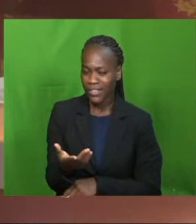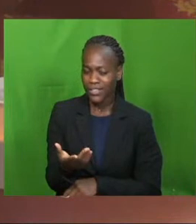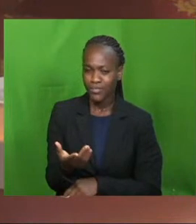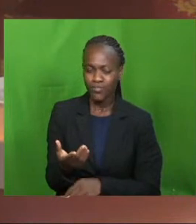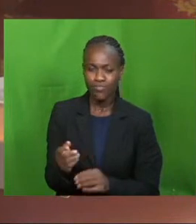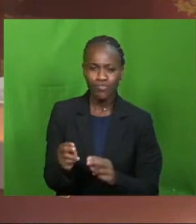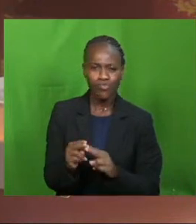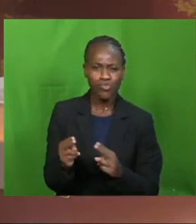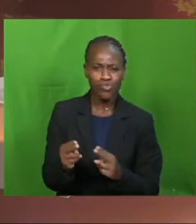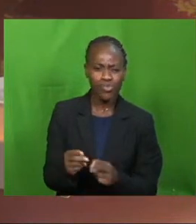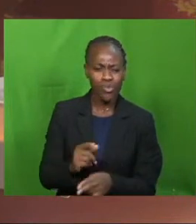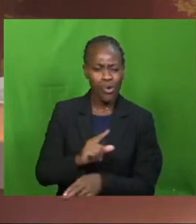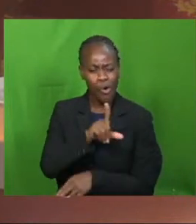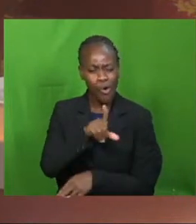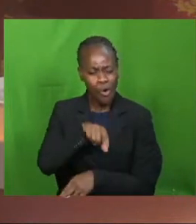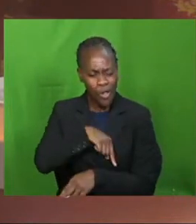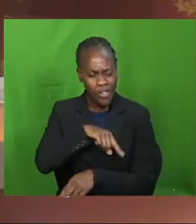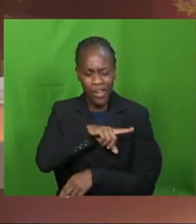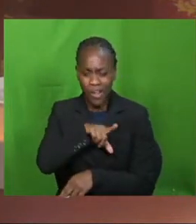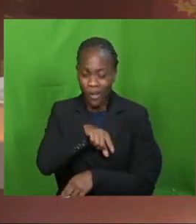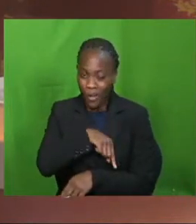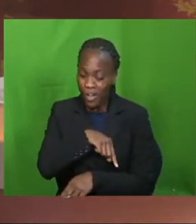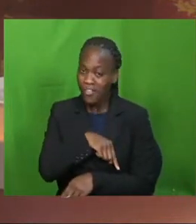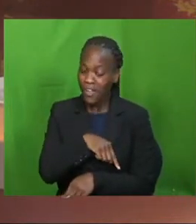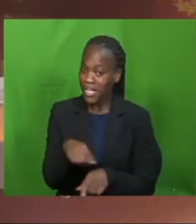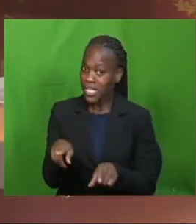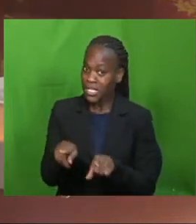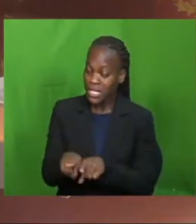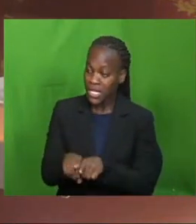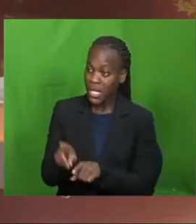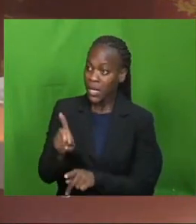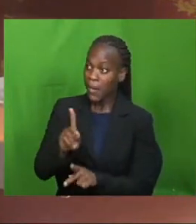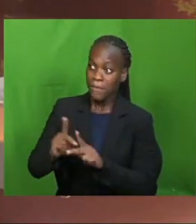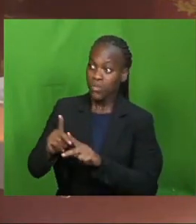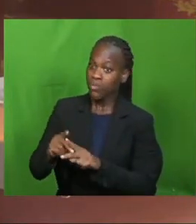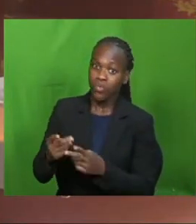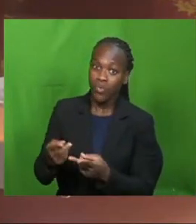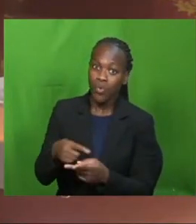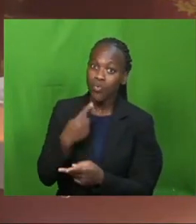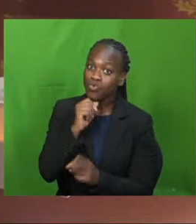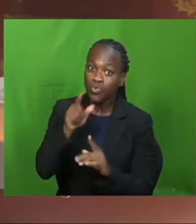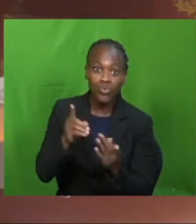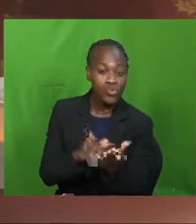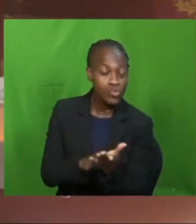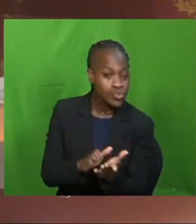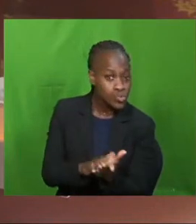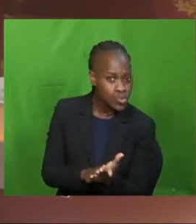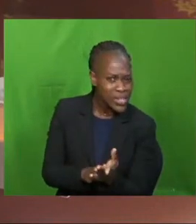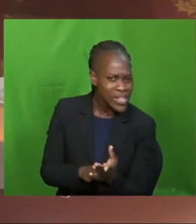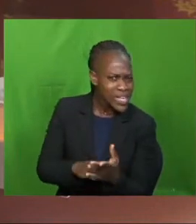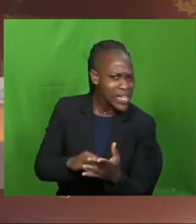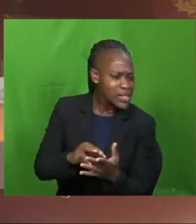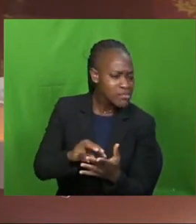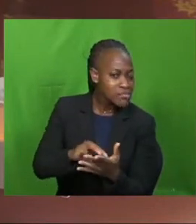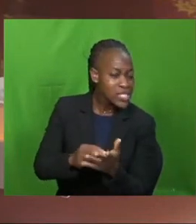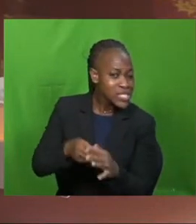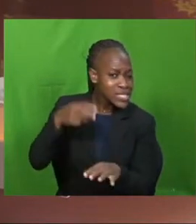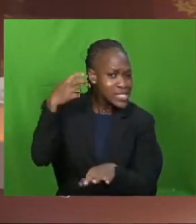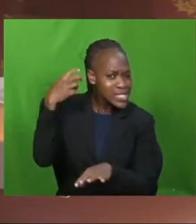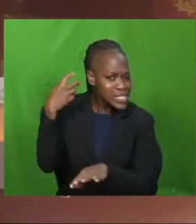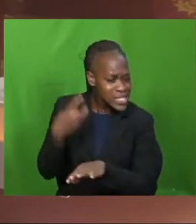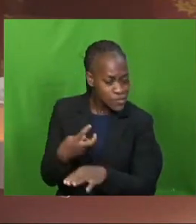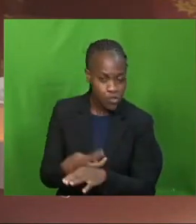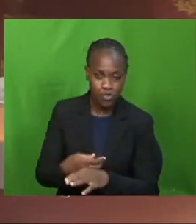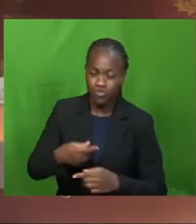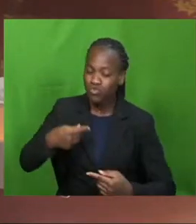to be certified also extend to citizen journalists? These are the considerations for which it will be very difficult to seek to